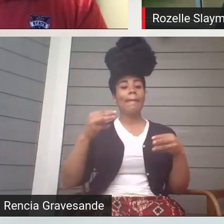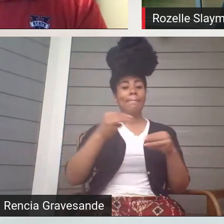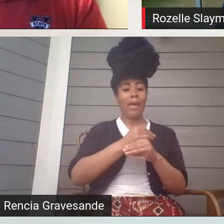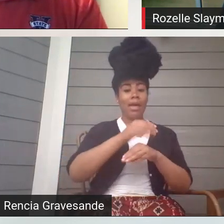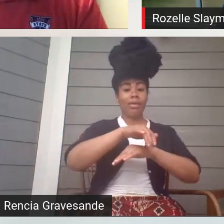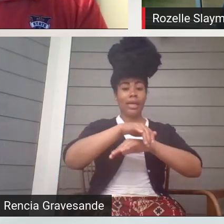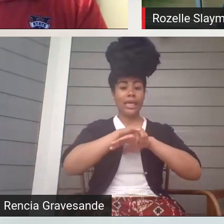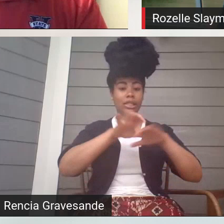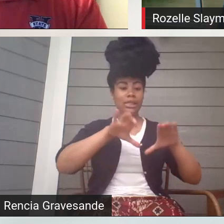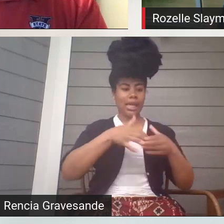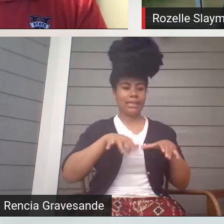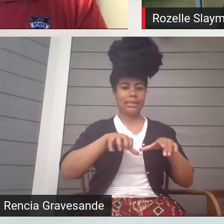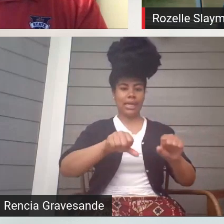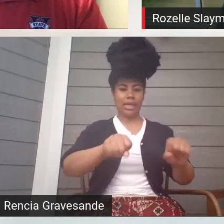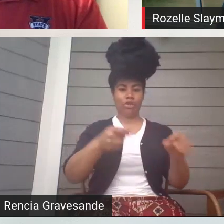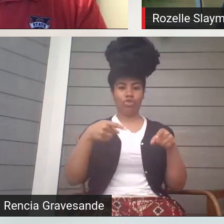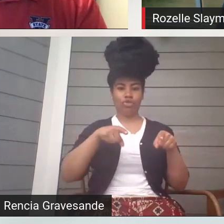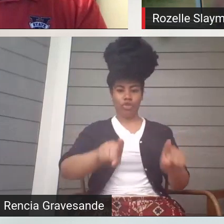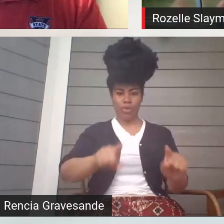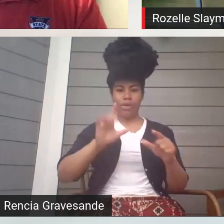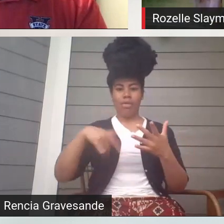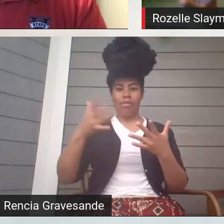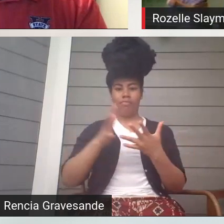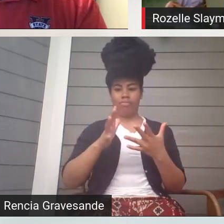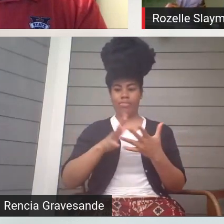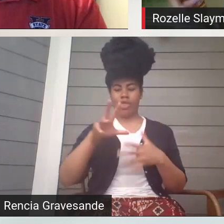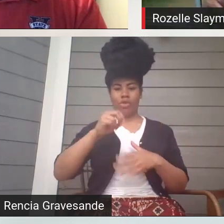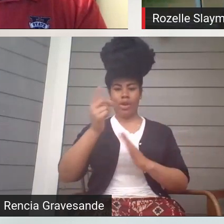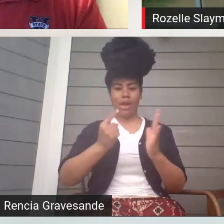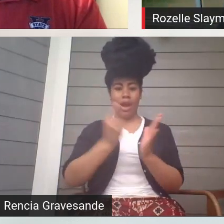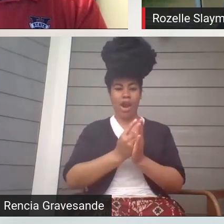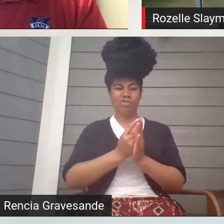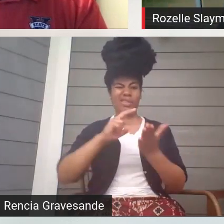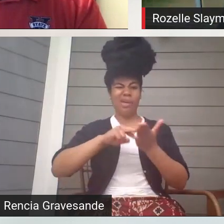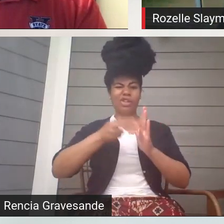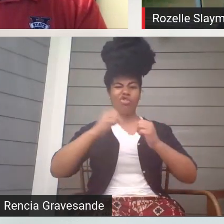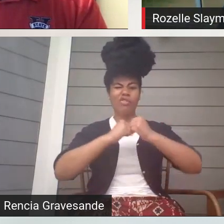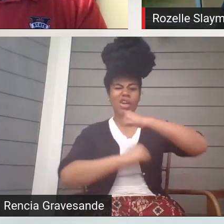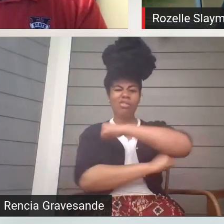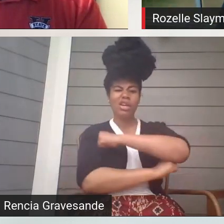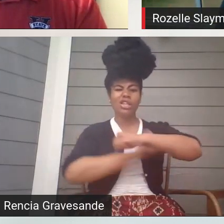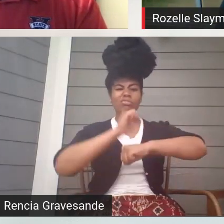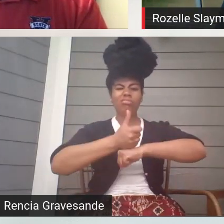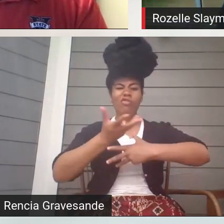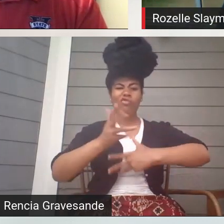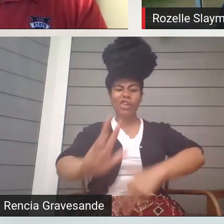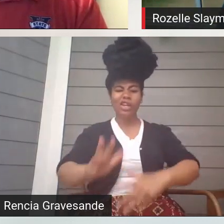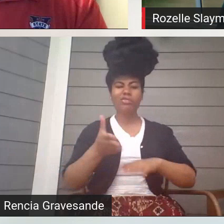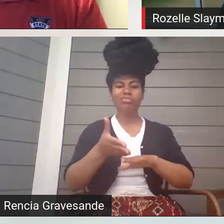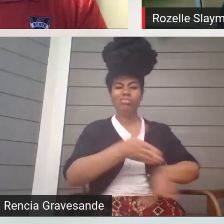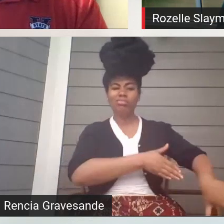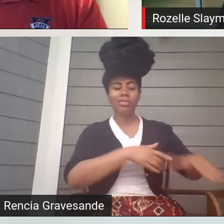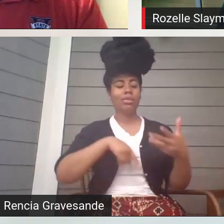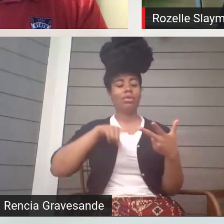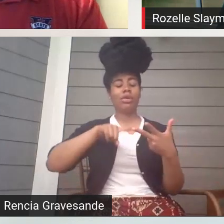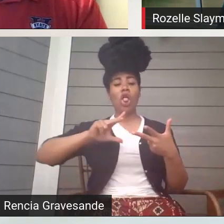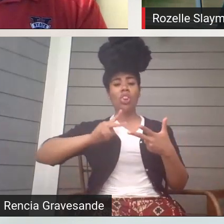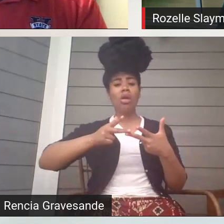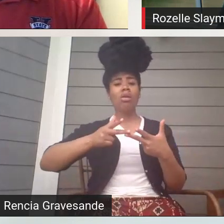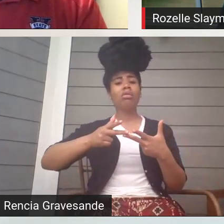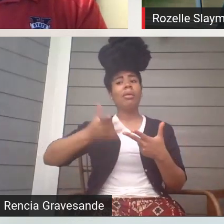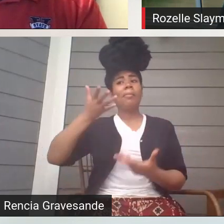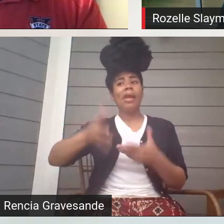hours to set your foundation. And 3, we want to make sure you take some classes related to your major so you can kind of